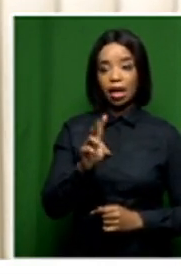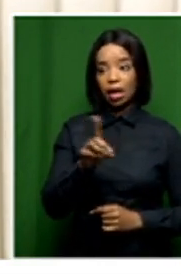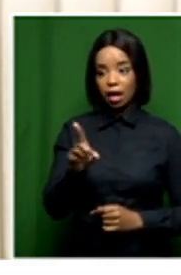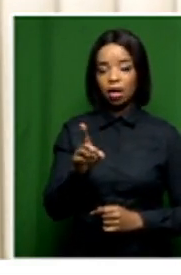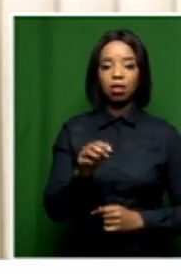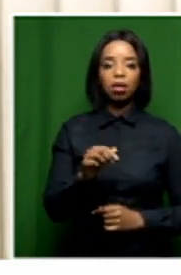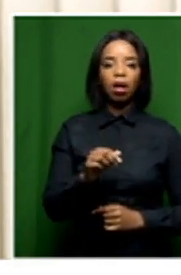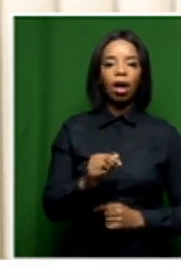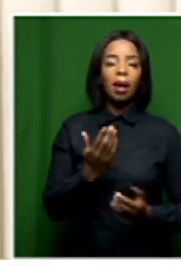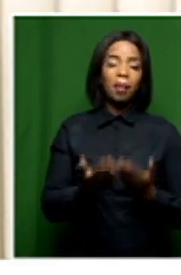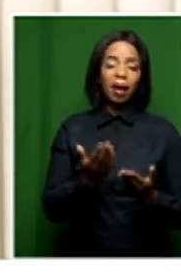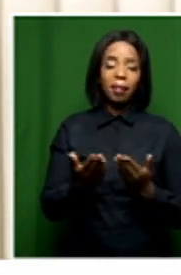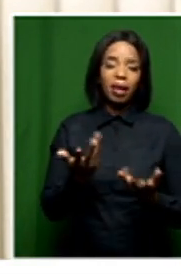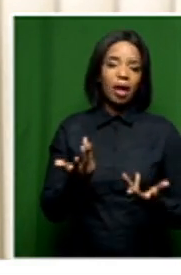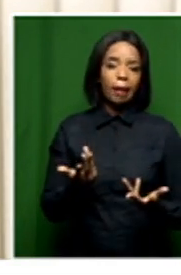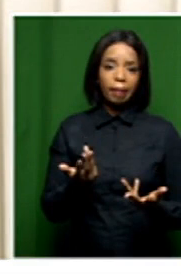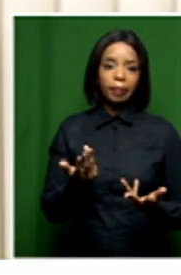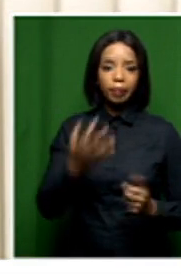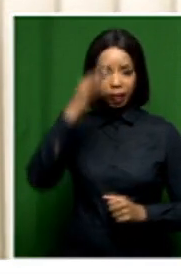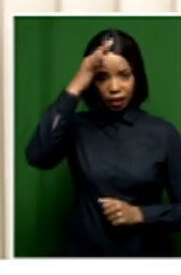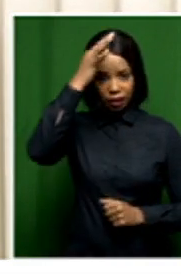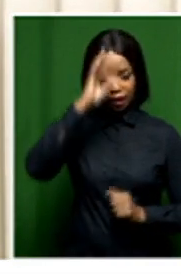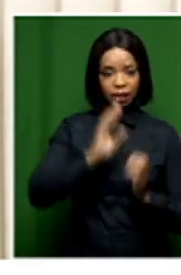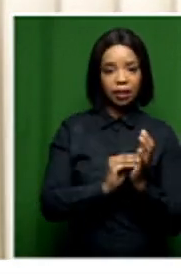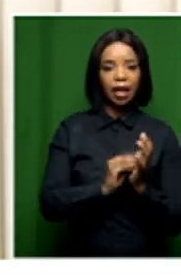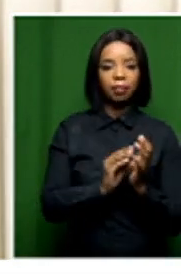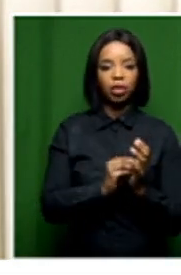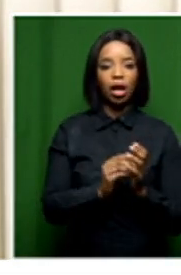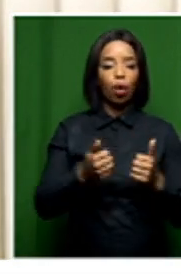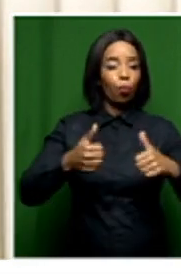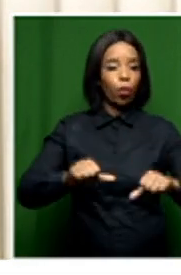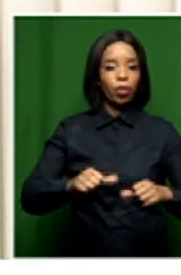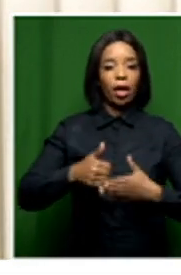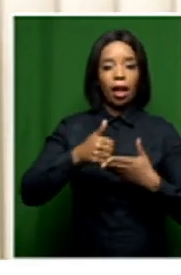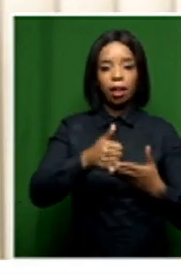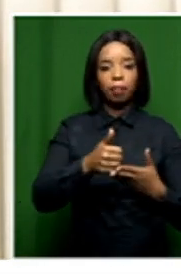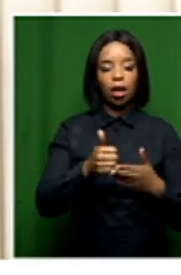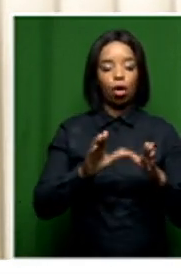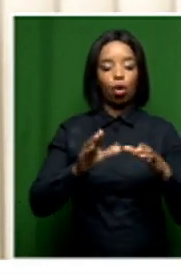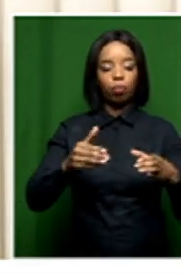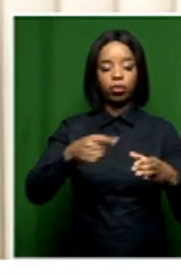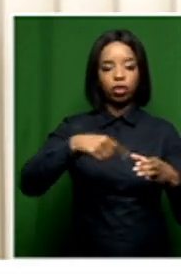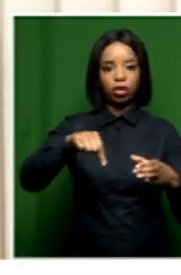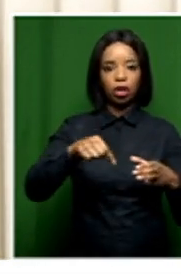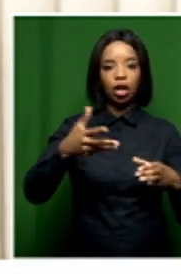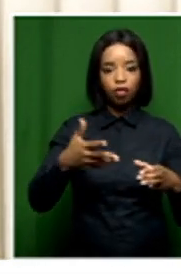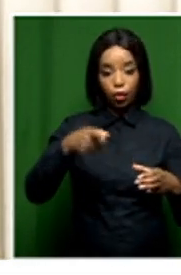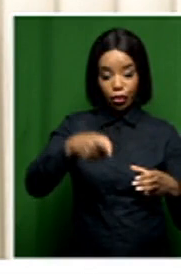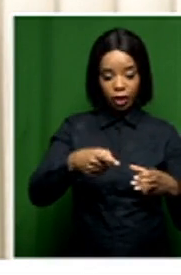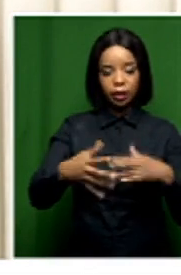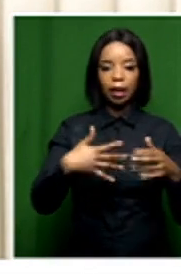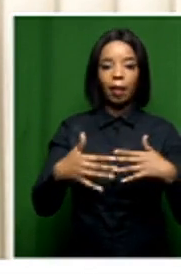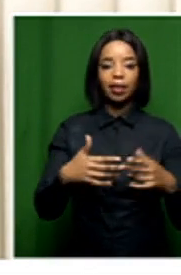some extent the state captures legal reps, they didn't assist the commission in order to get this matter to